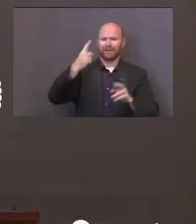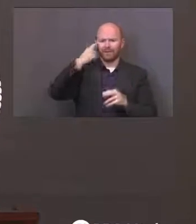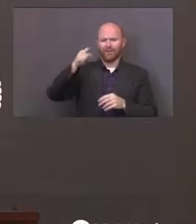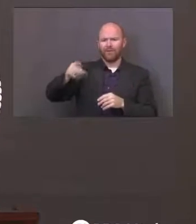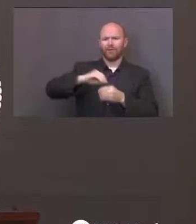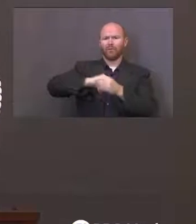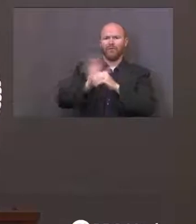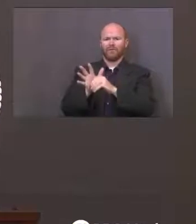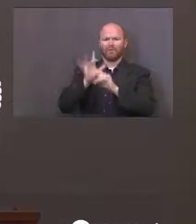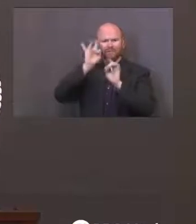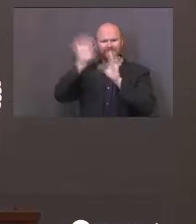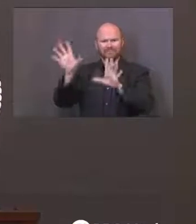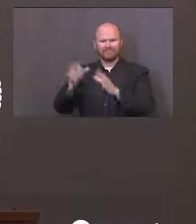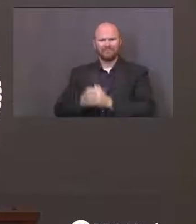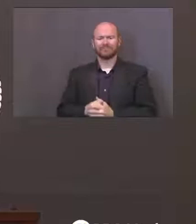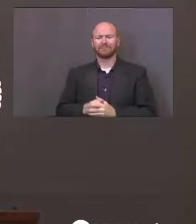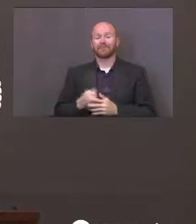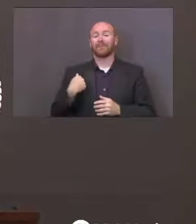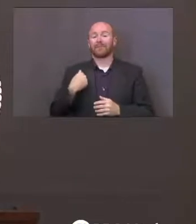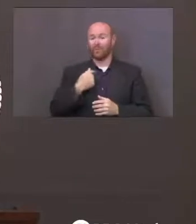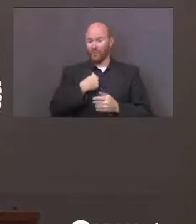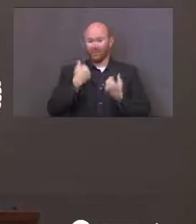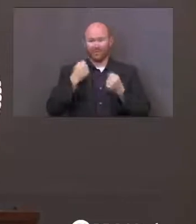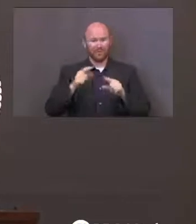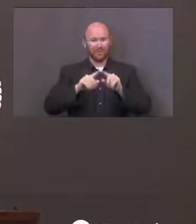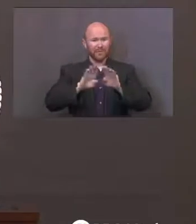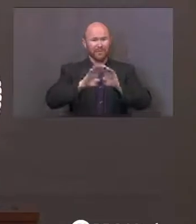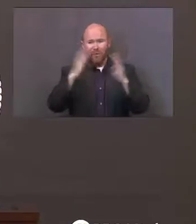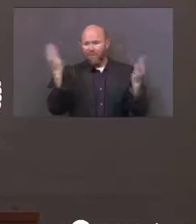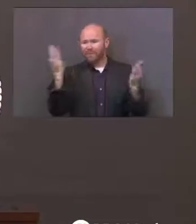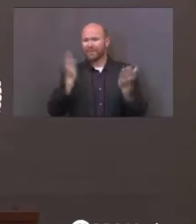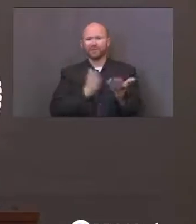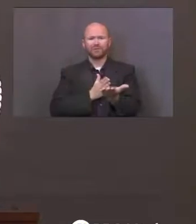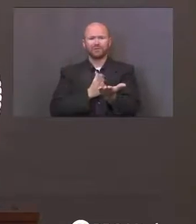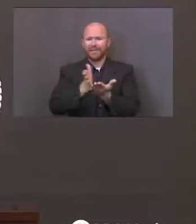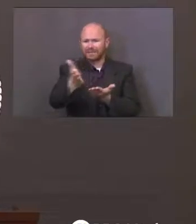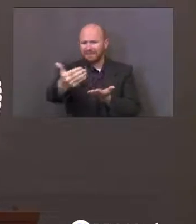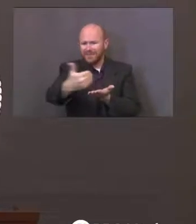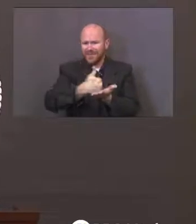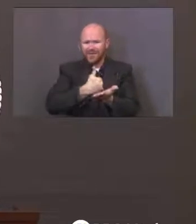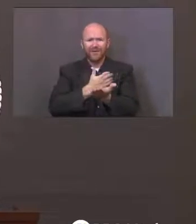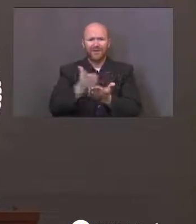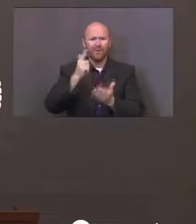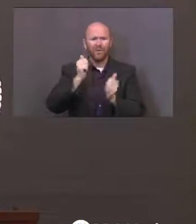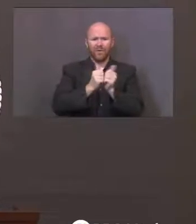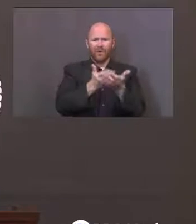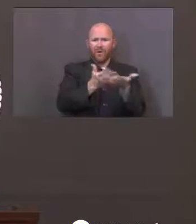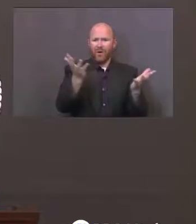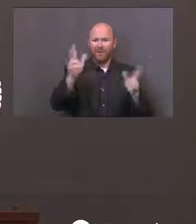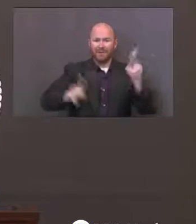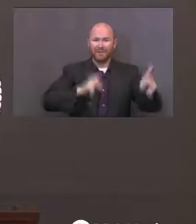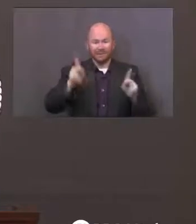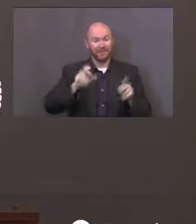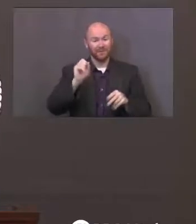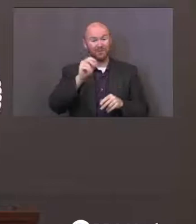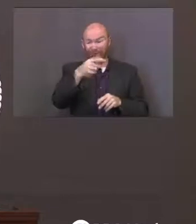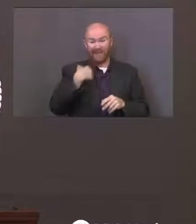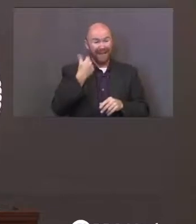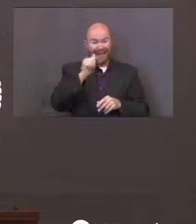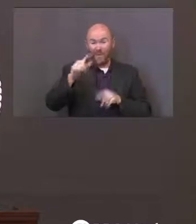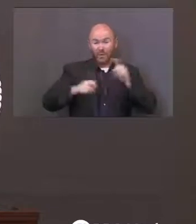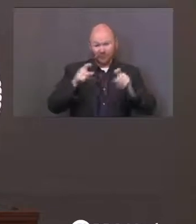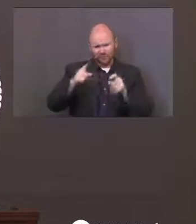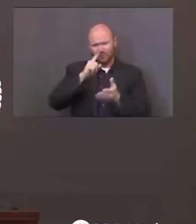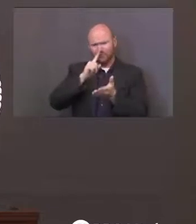coronavirus. We've tried to be open and transparent in all that we've done, and this webpage will help, again, if you have any questions about some of the contracting.